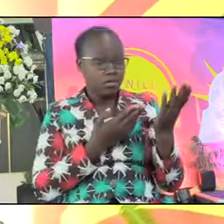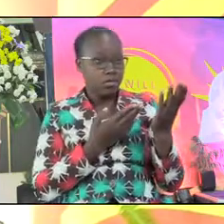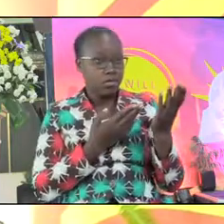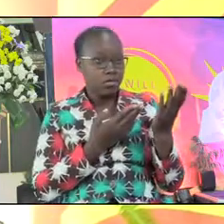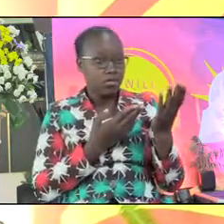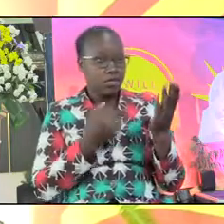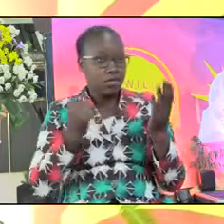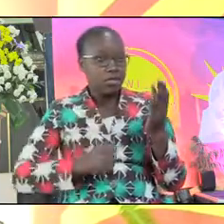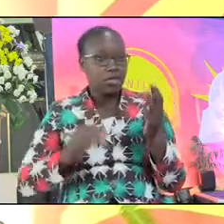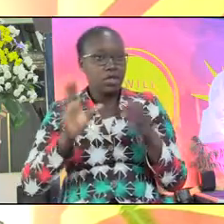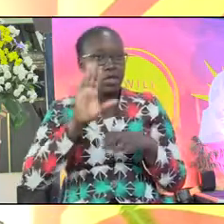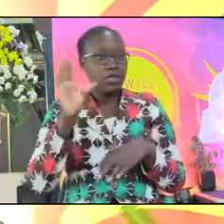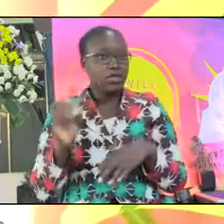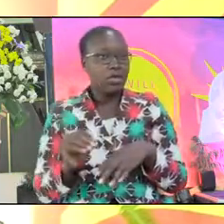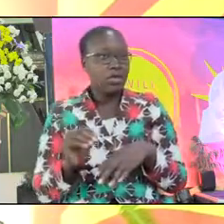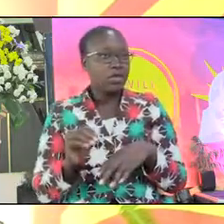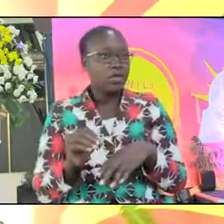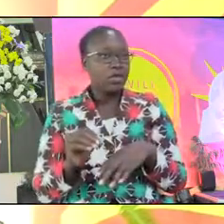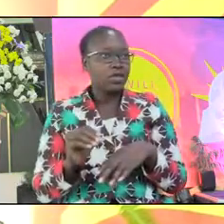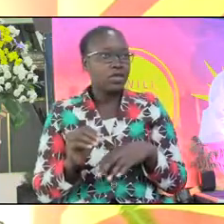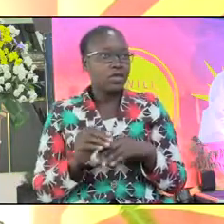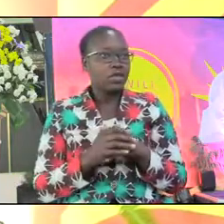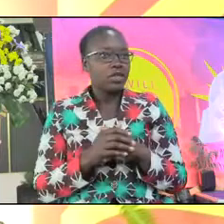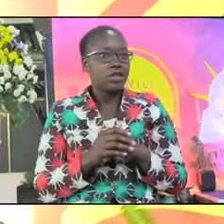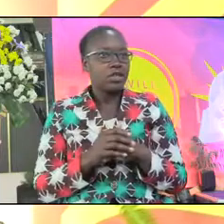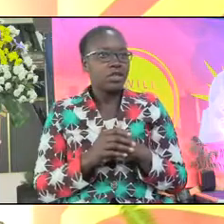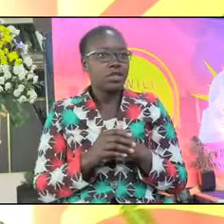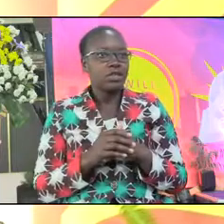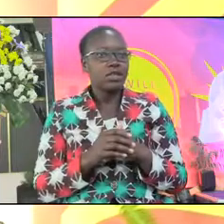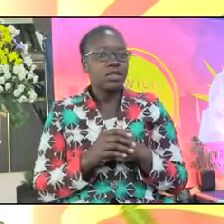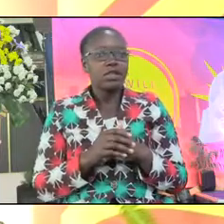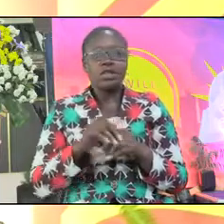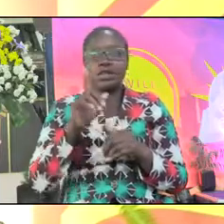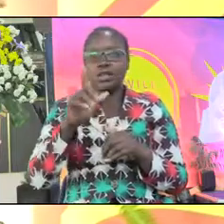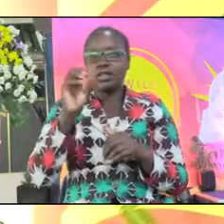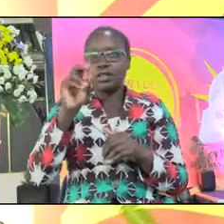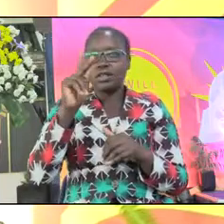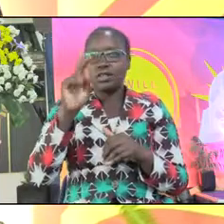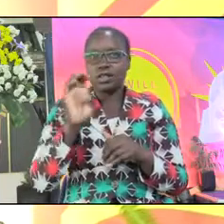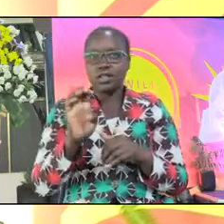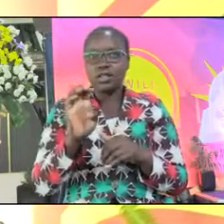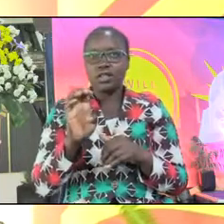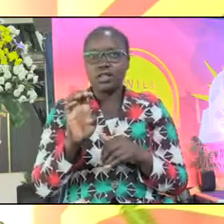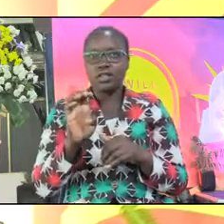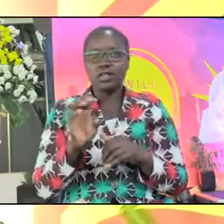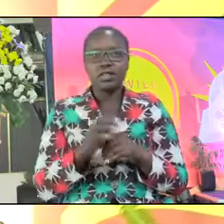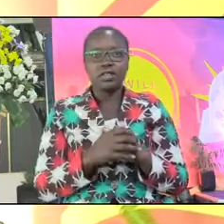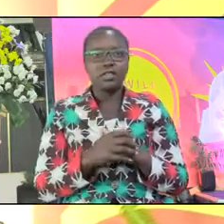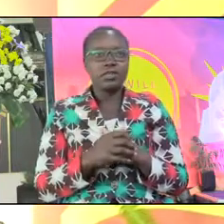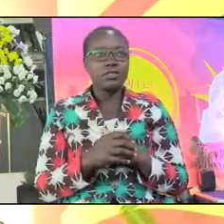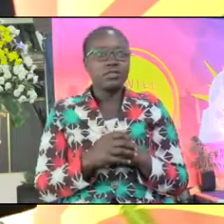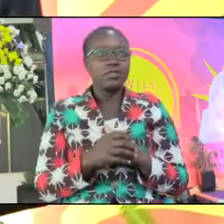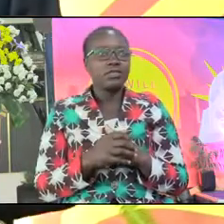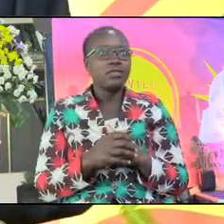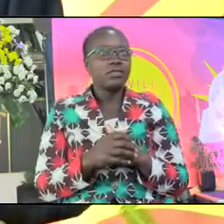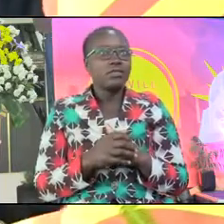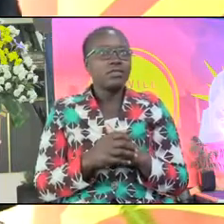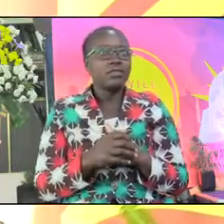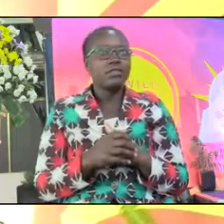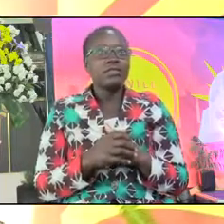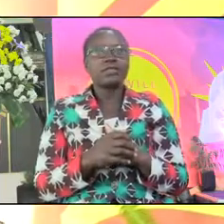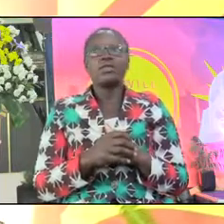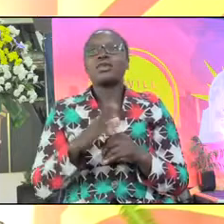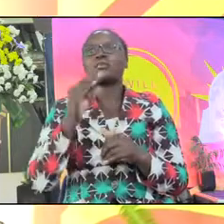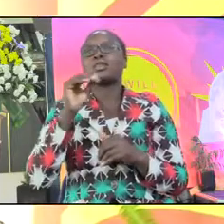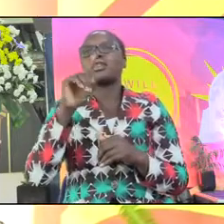Lonke, you say Lonke. All right? Salbonani Lonke. All right, you're